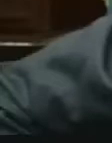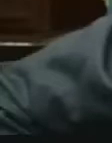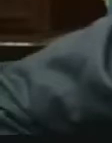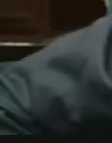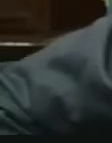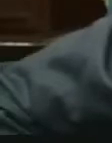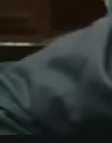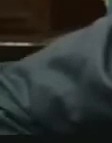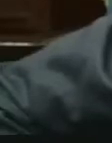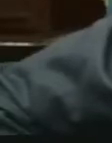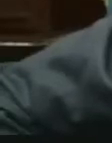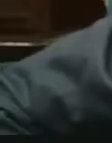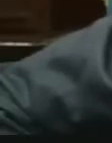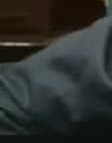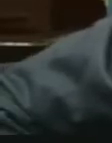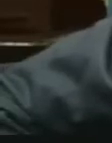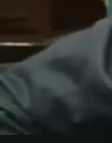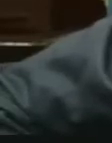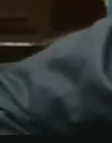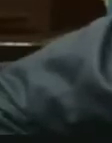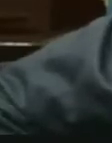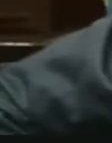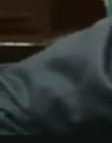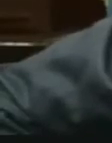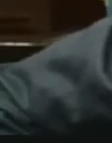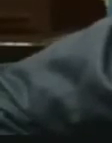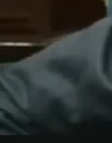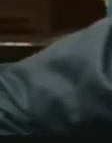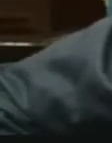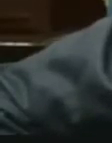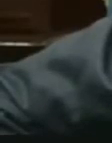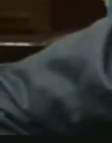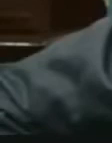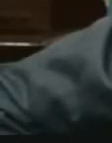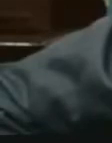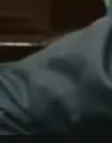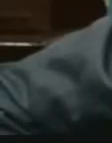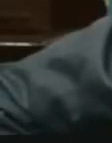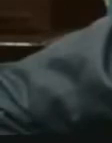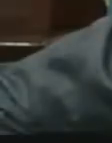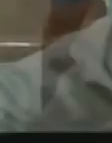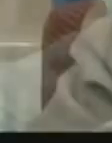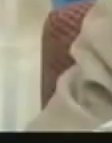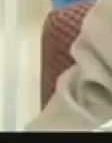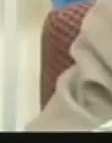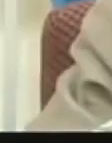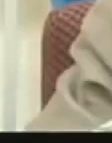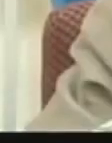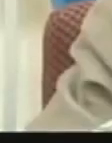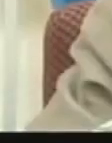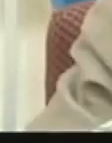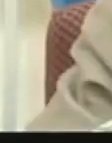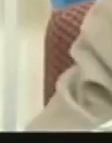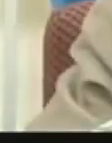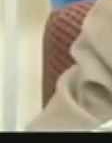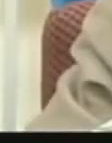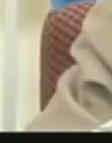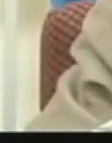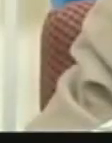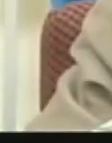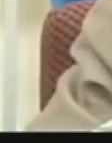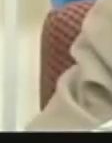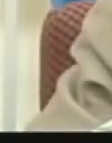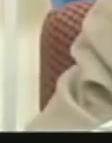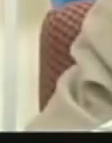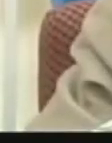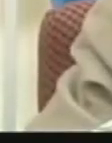Majority Day Rule Day approaches, the government vows to fortify its observance once and for all. A public service audit is coming. Find out